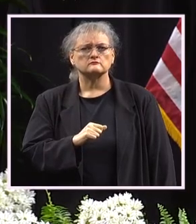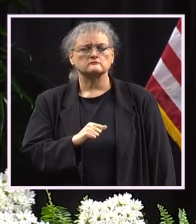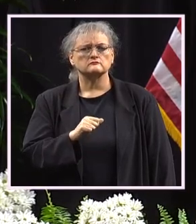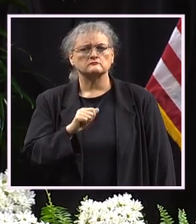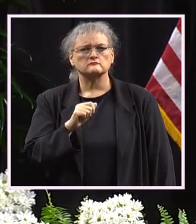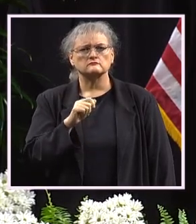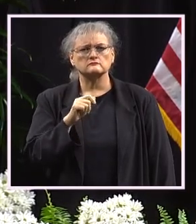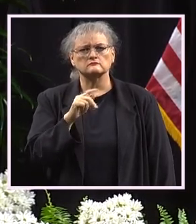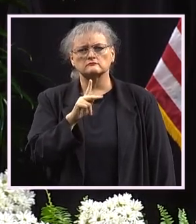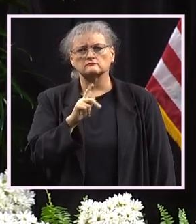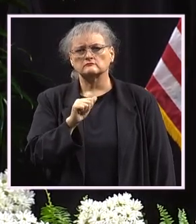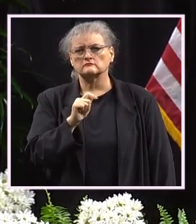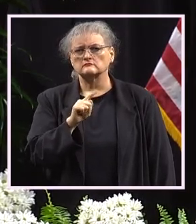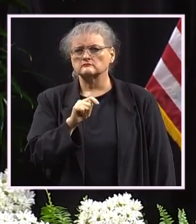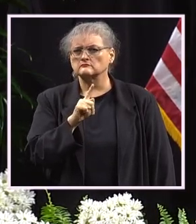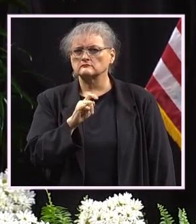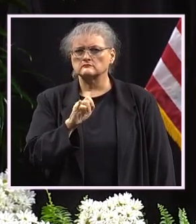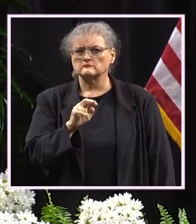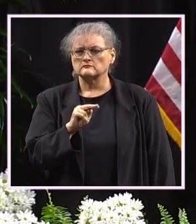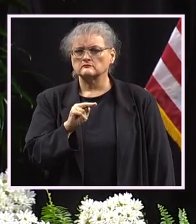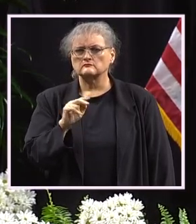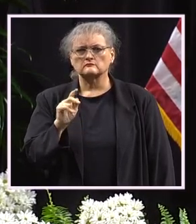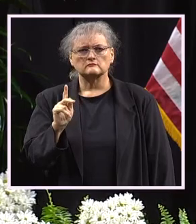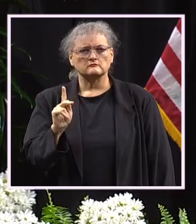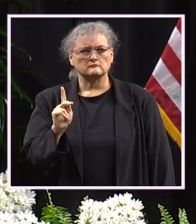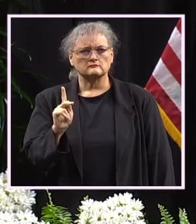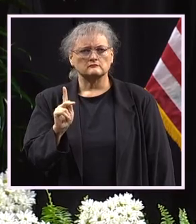Caitlin L. Kent, magna cum laude.